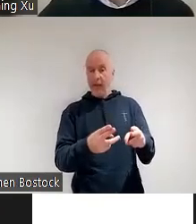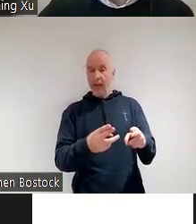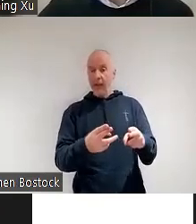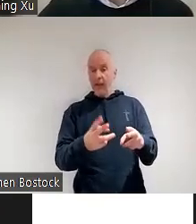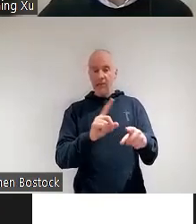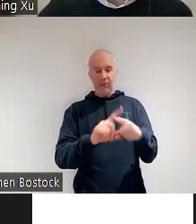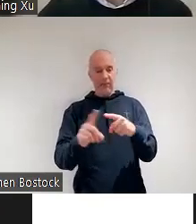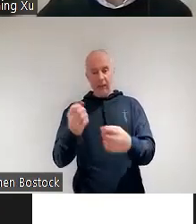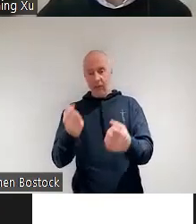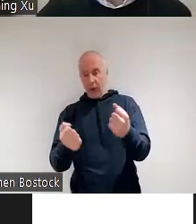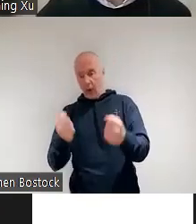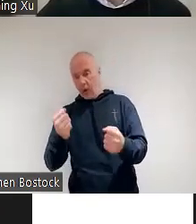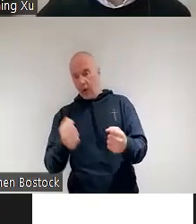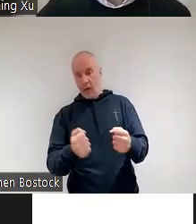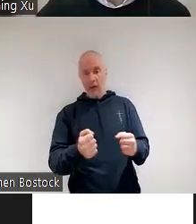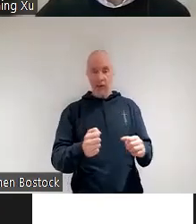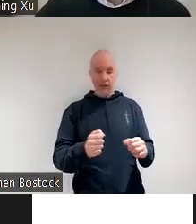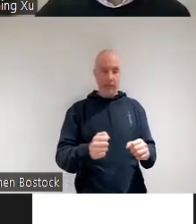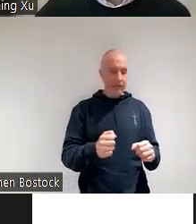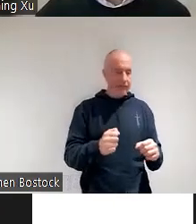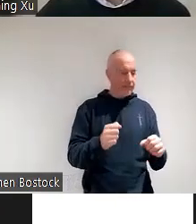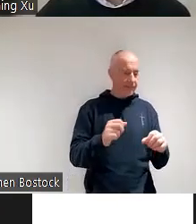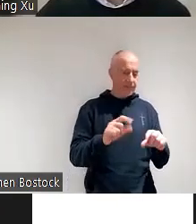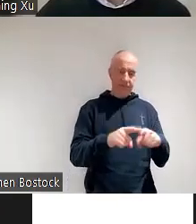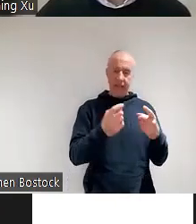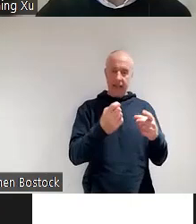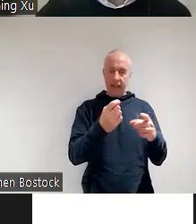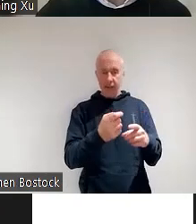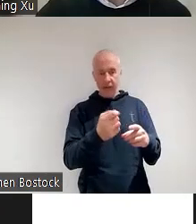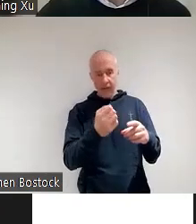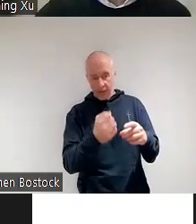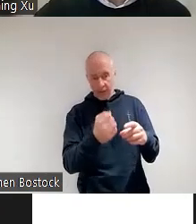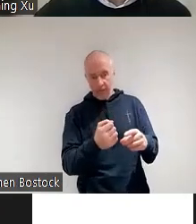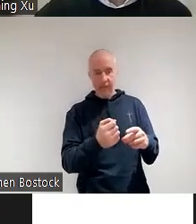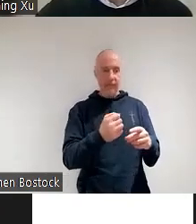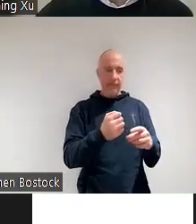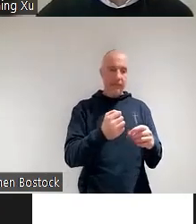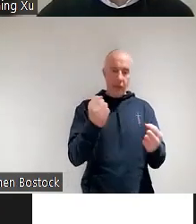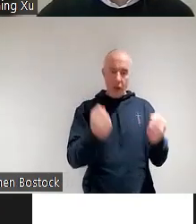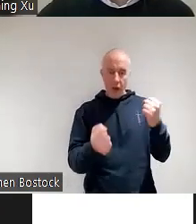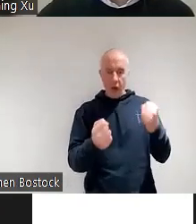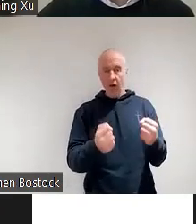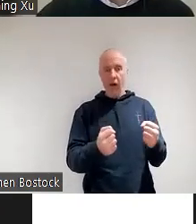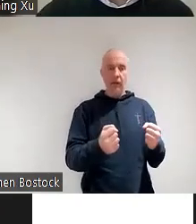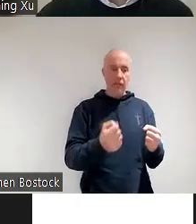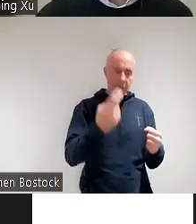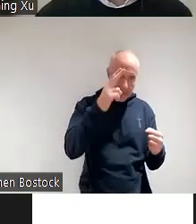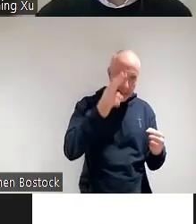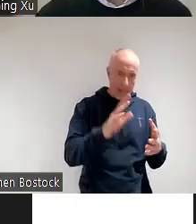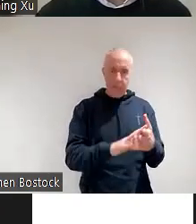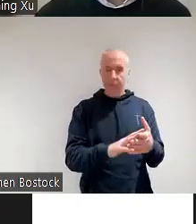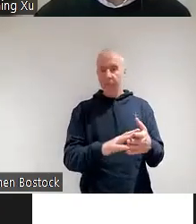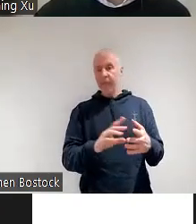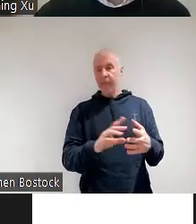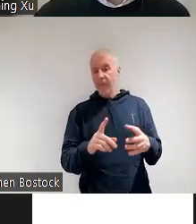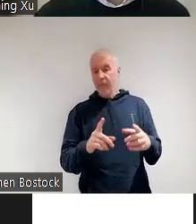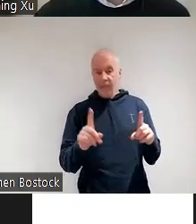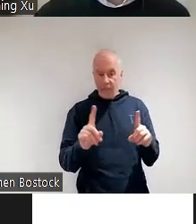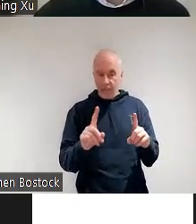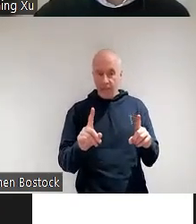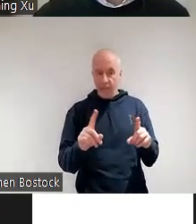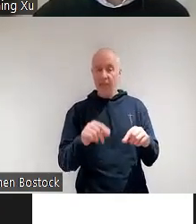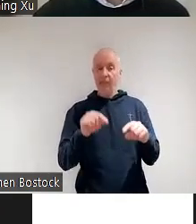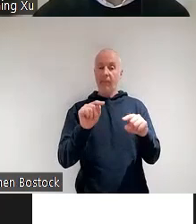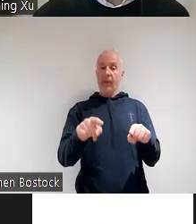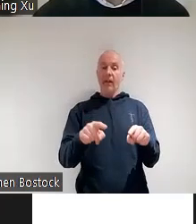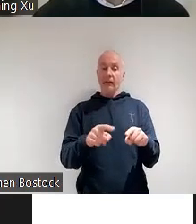as well, different brands of vehicles as well, different type of vehicle as well. The other one is called reliability test. I'm going to show